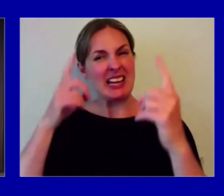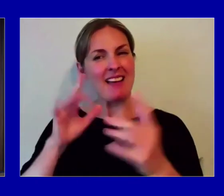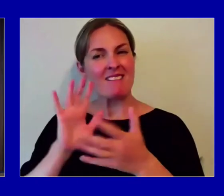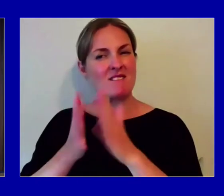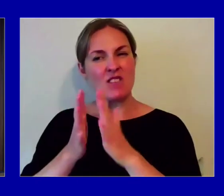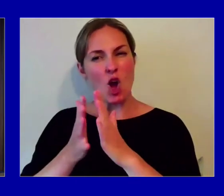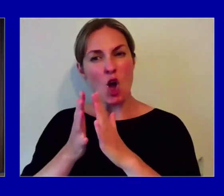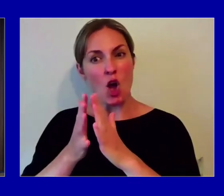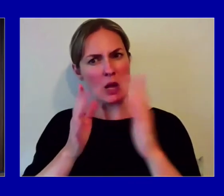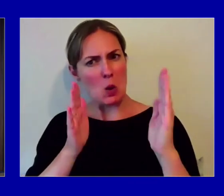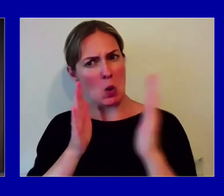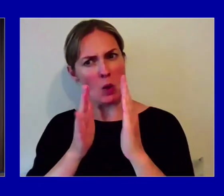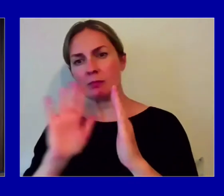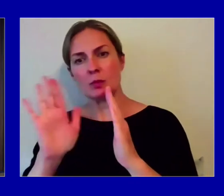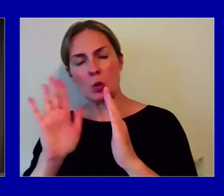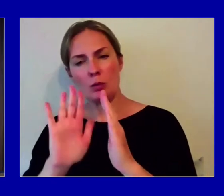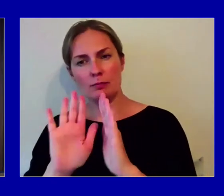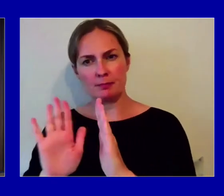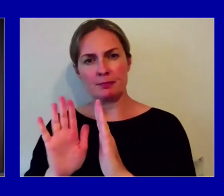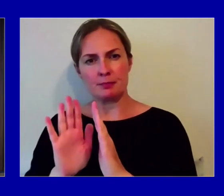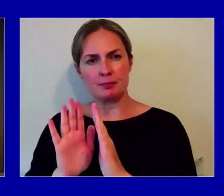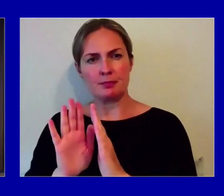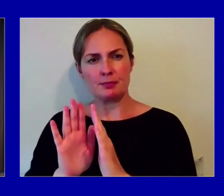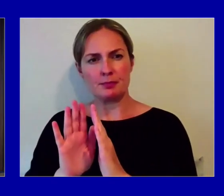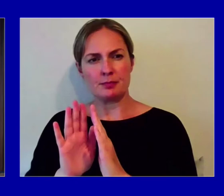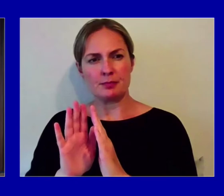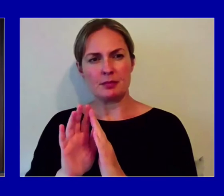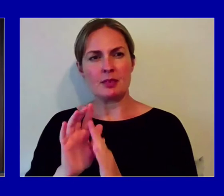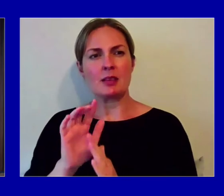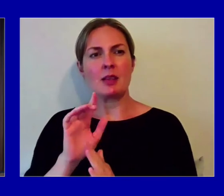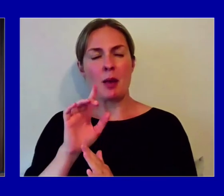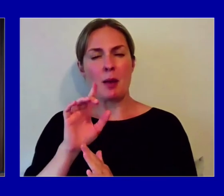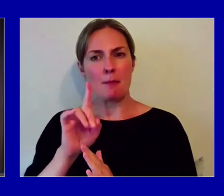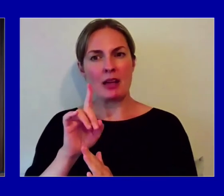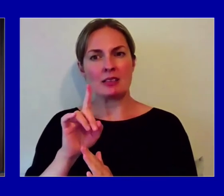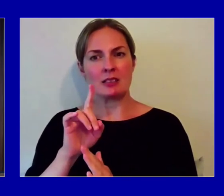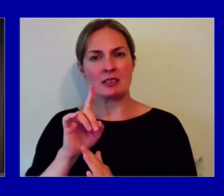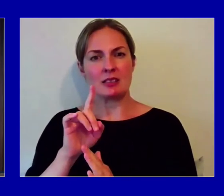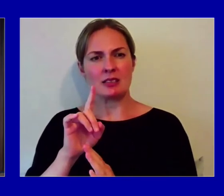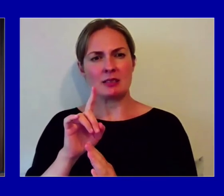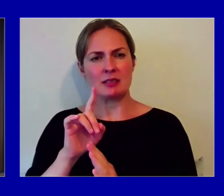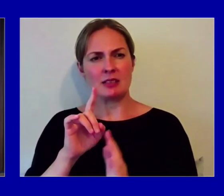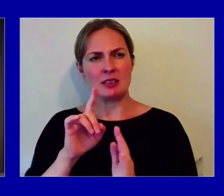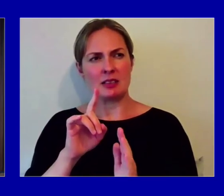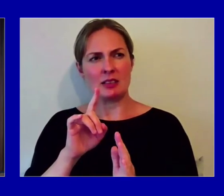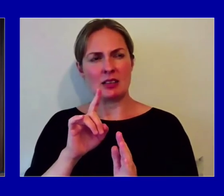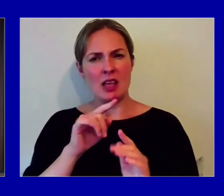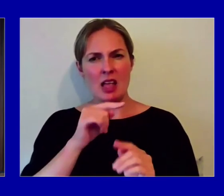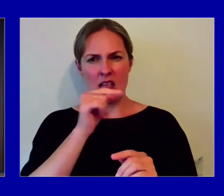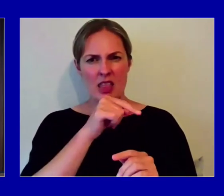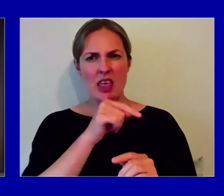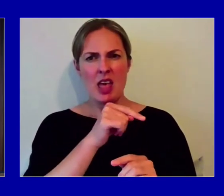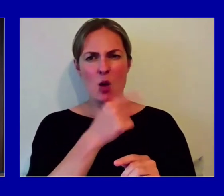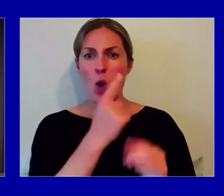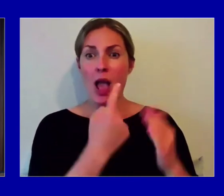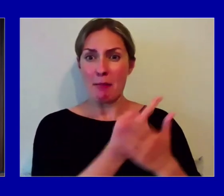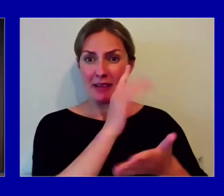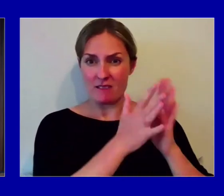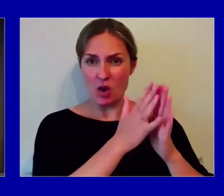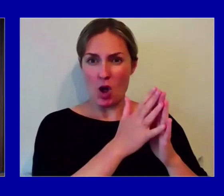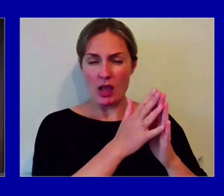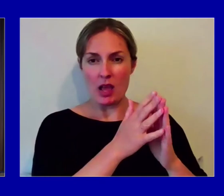gas. It wasn't burning logs. It was gas that exploded and then set fire to everything else. And, um,